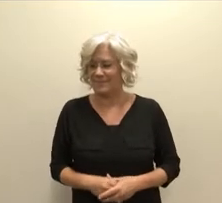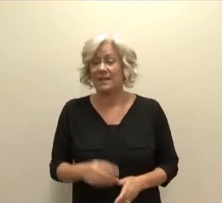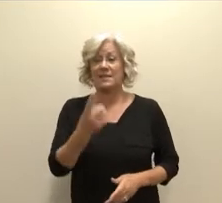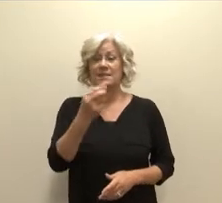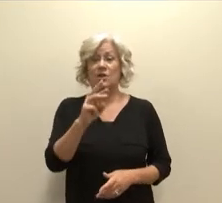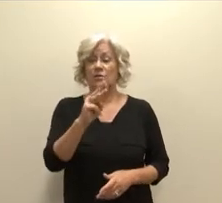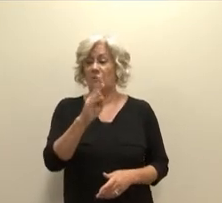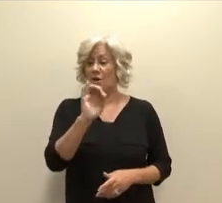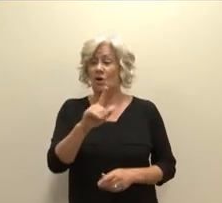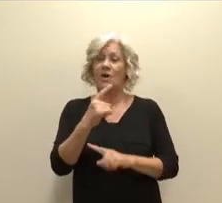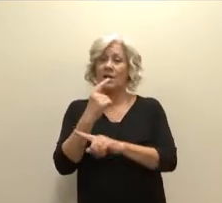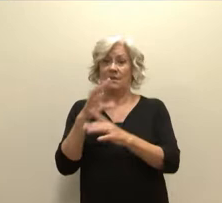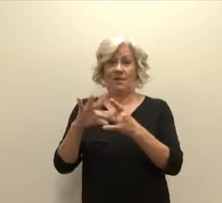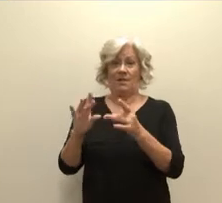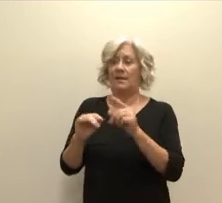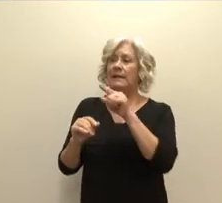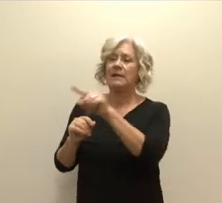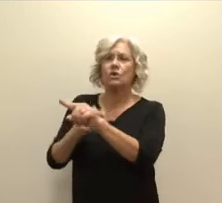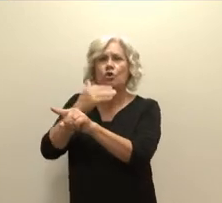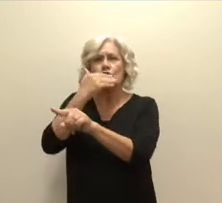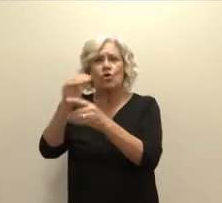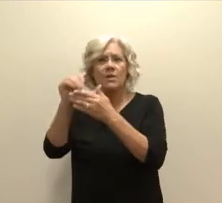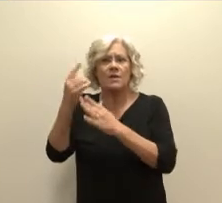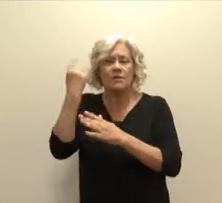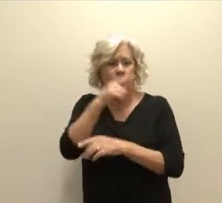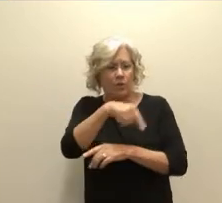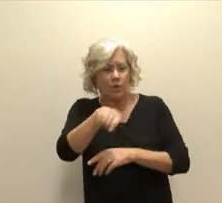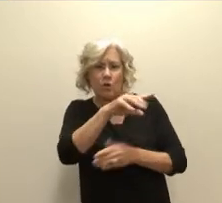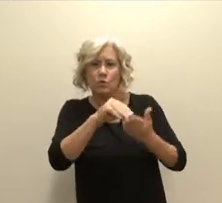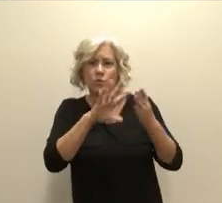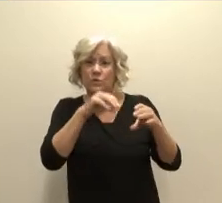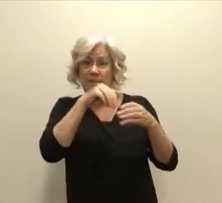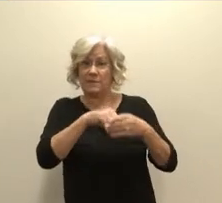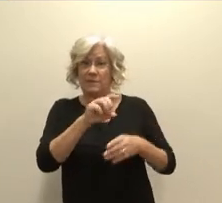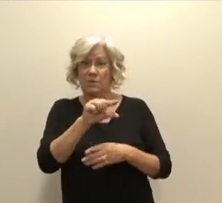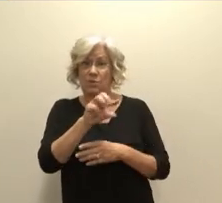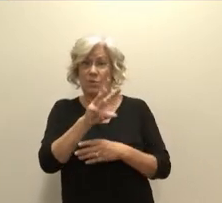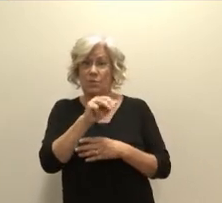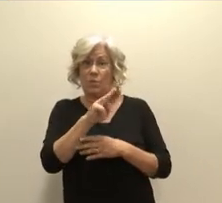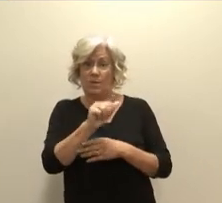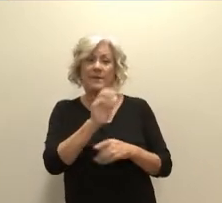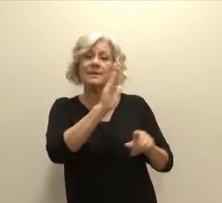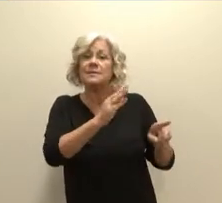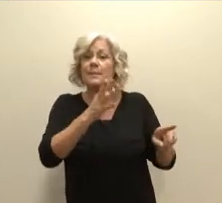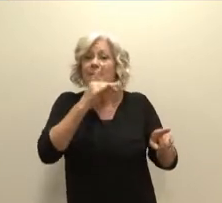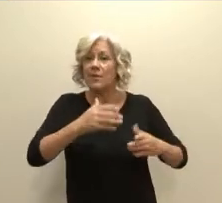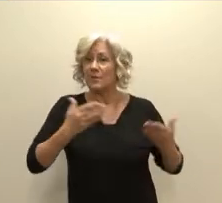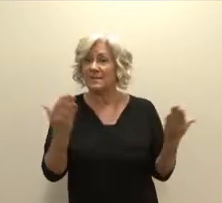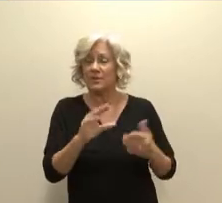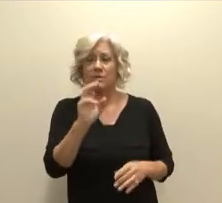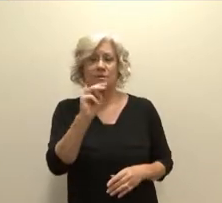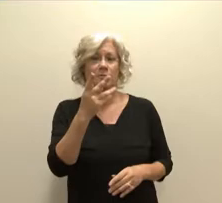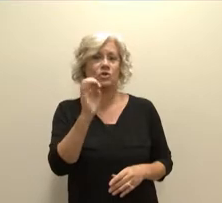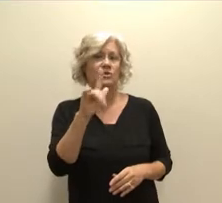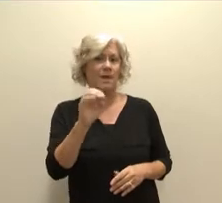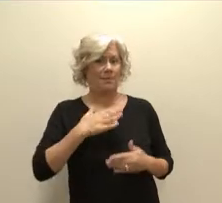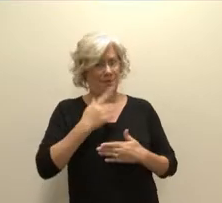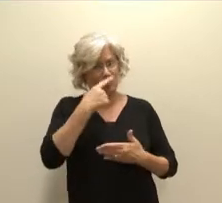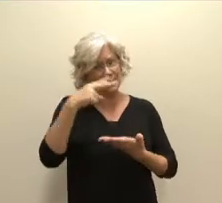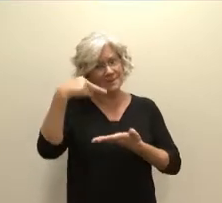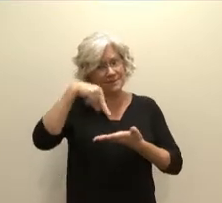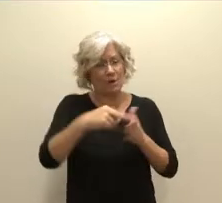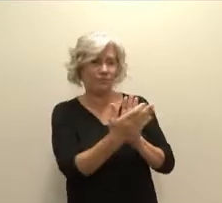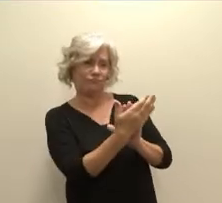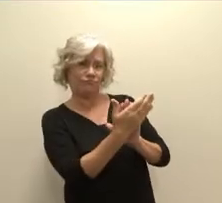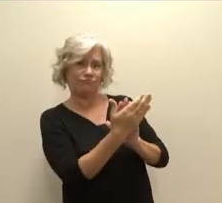Dr. McCall says that David's a great leader for Guama students, and David's mother, Michelle Gaines, has joined him here this evening. Michelle, would you please stand so that we can thank